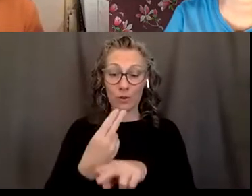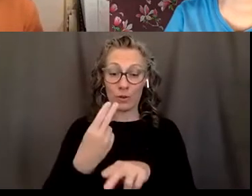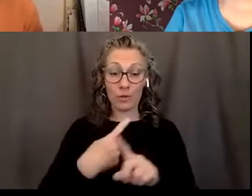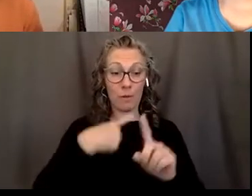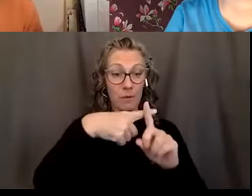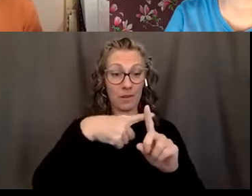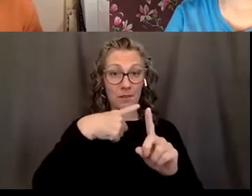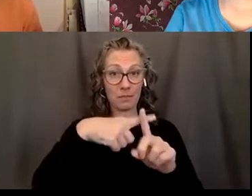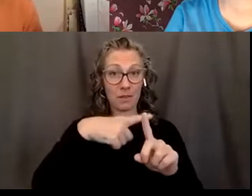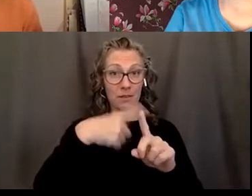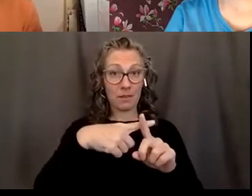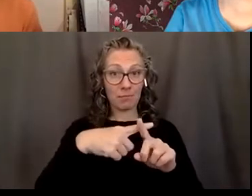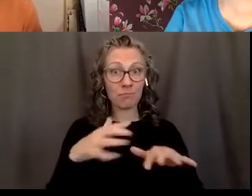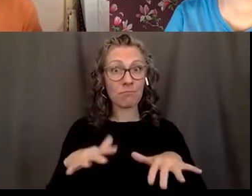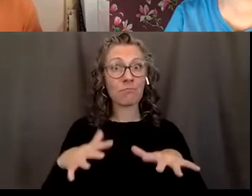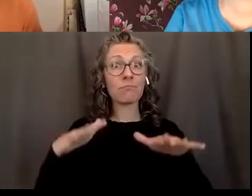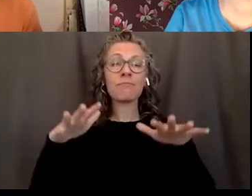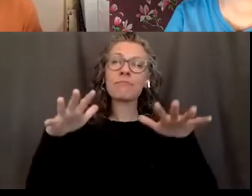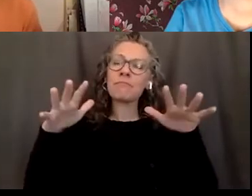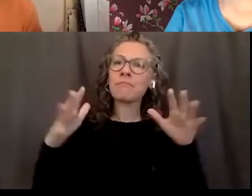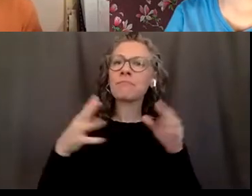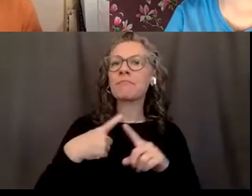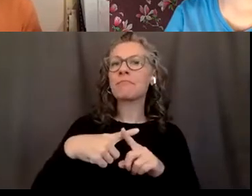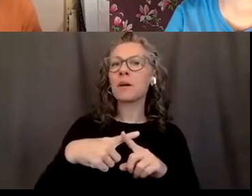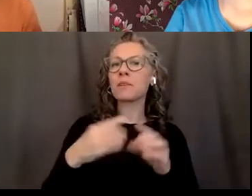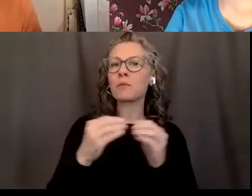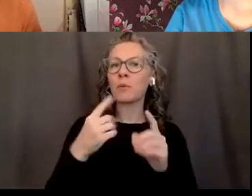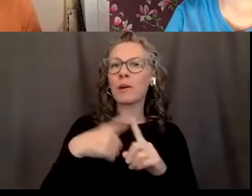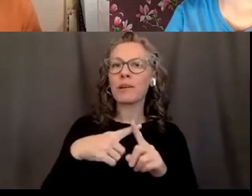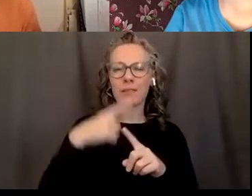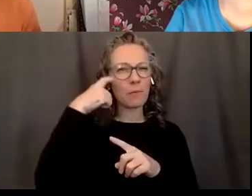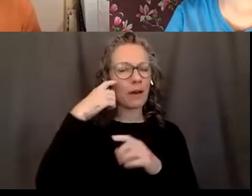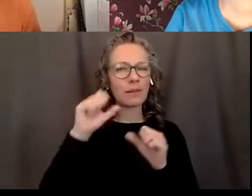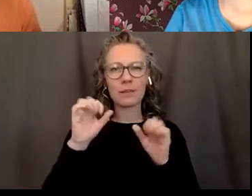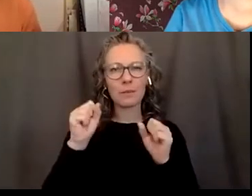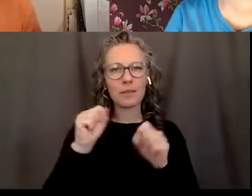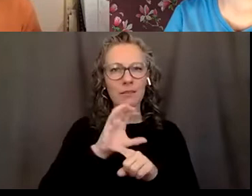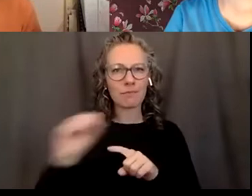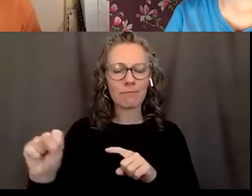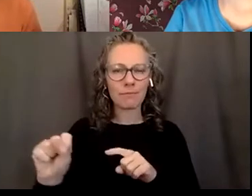is so powerful, isn't it? It's incredible. It really is. Go ahead, Henry.